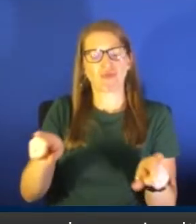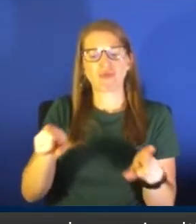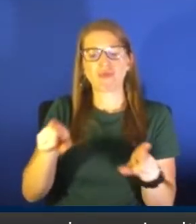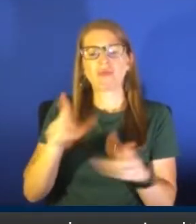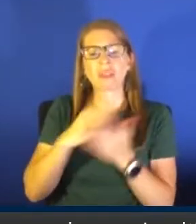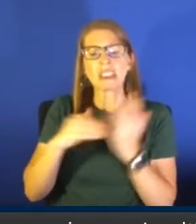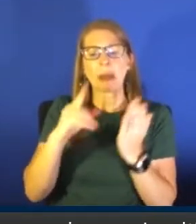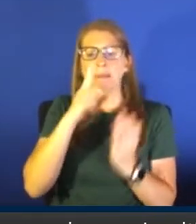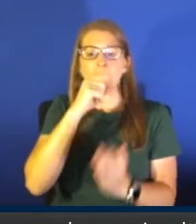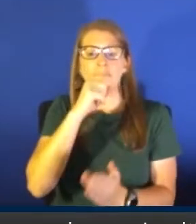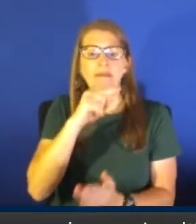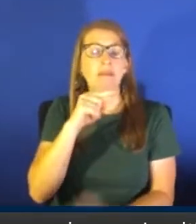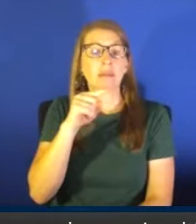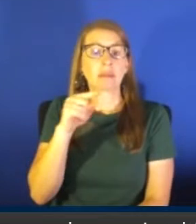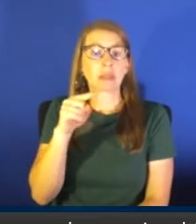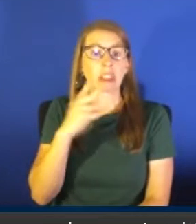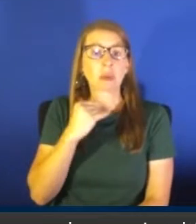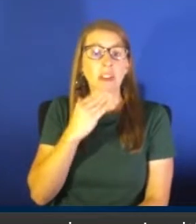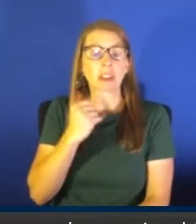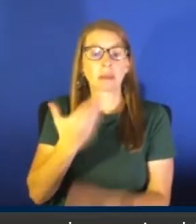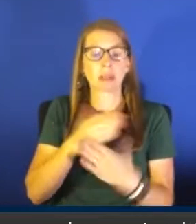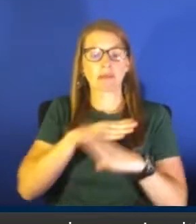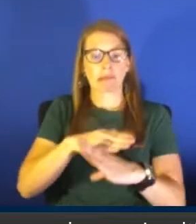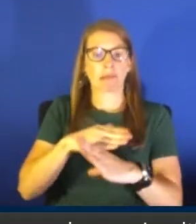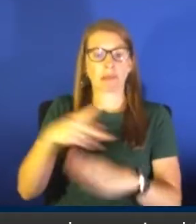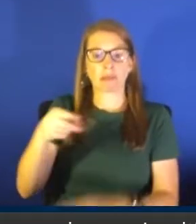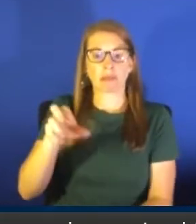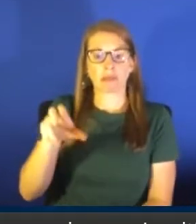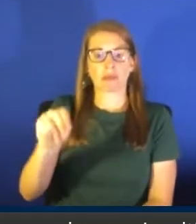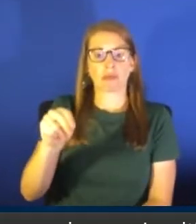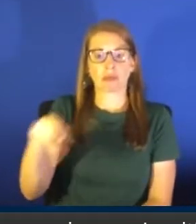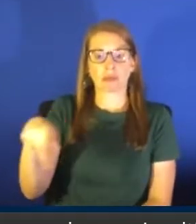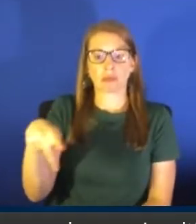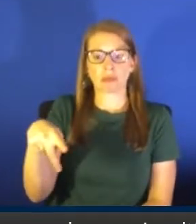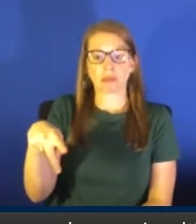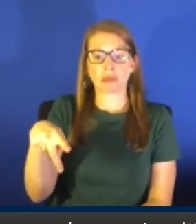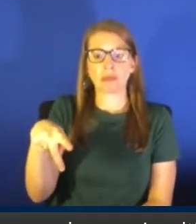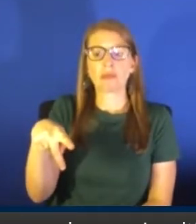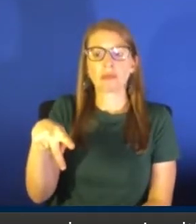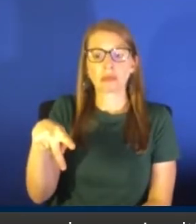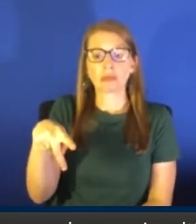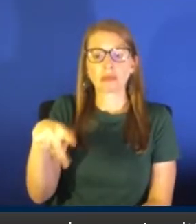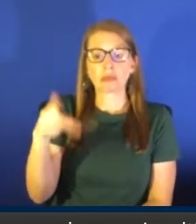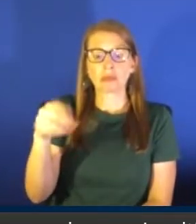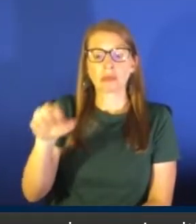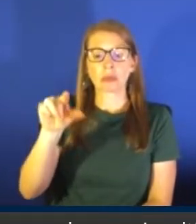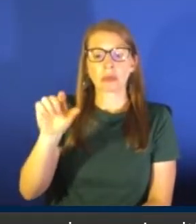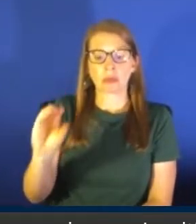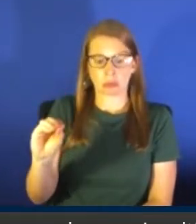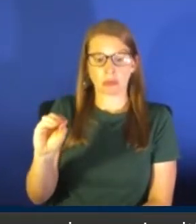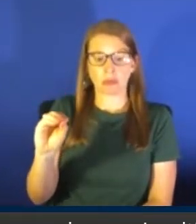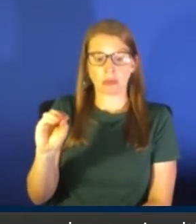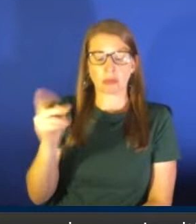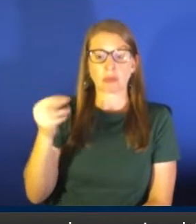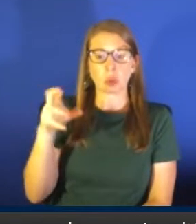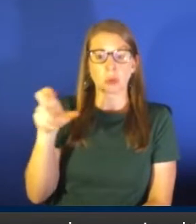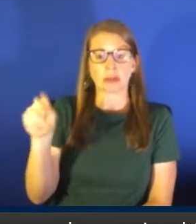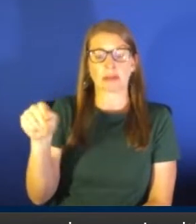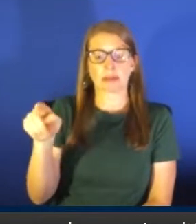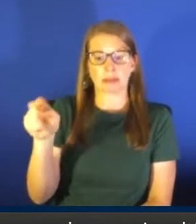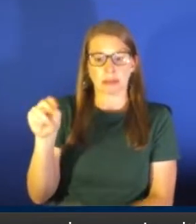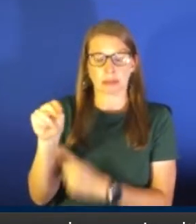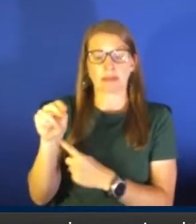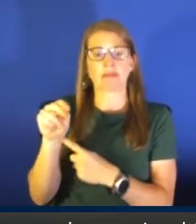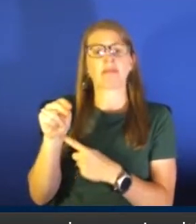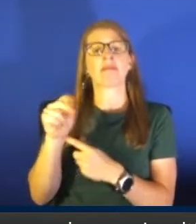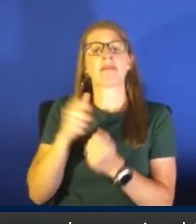artificial sweeteners may be inhibiting a protein called P-glycoprotein, which is critical in detoxifying the body, helping with drug metabolism,